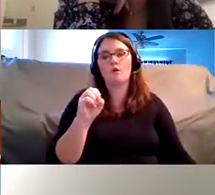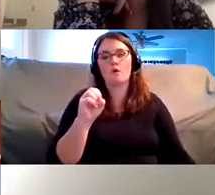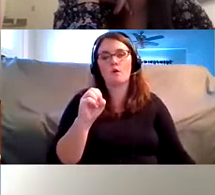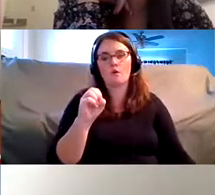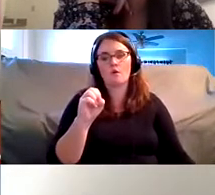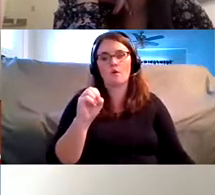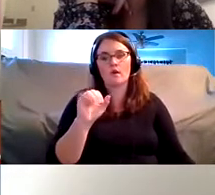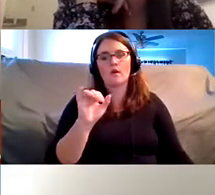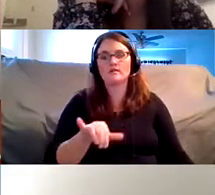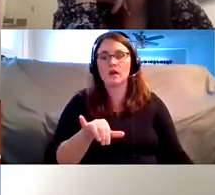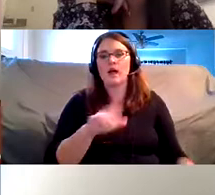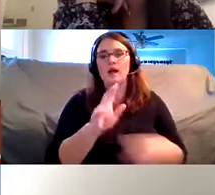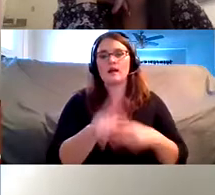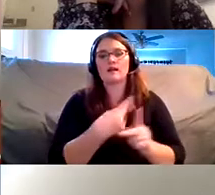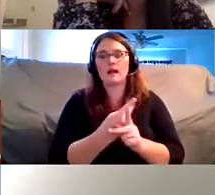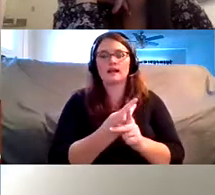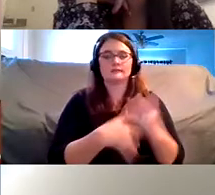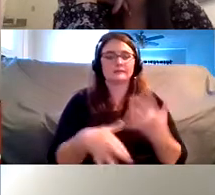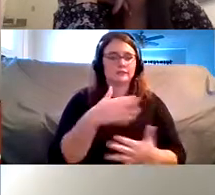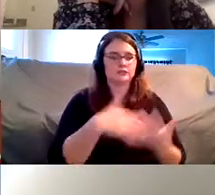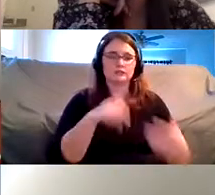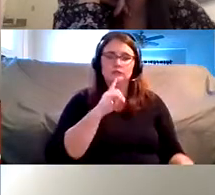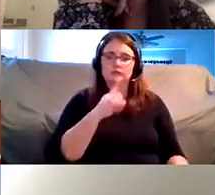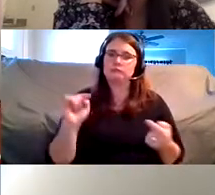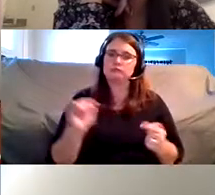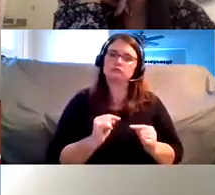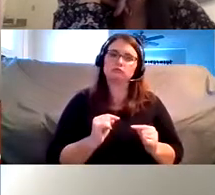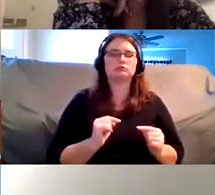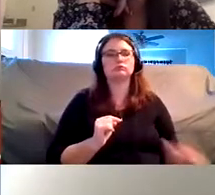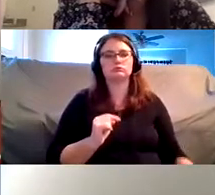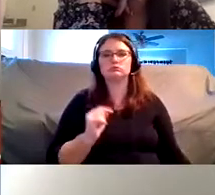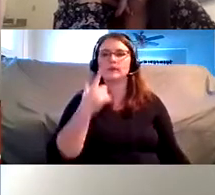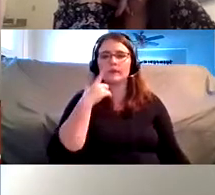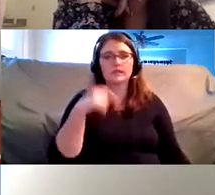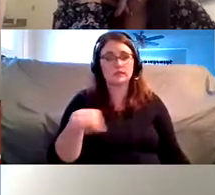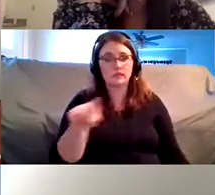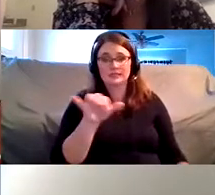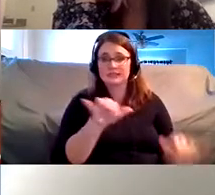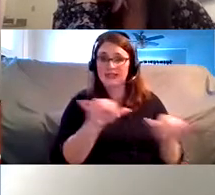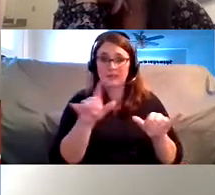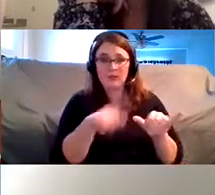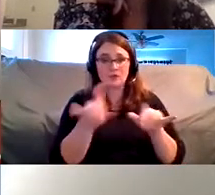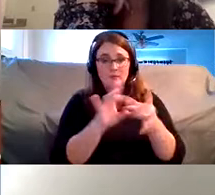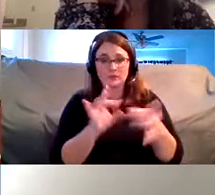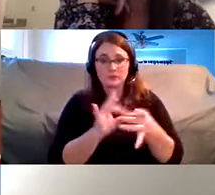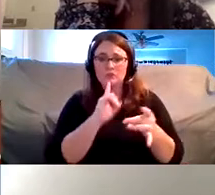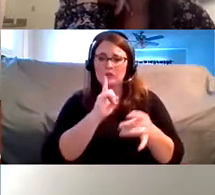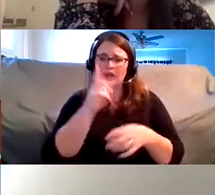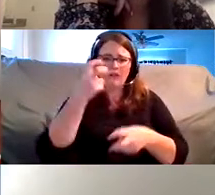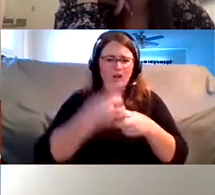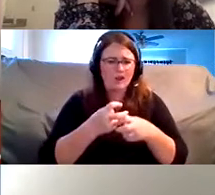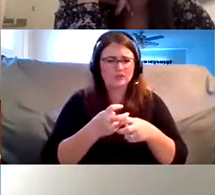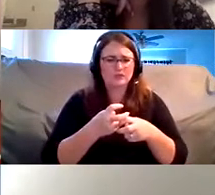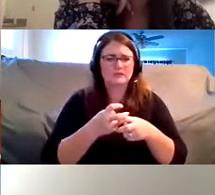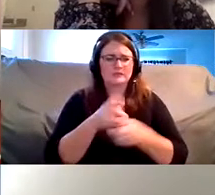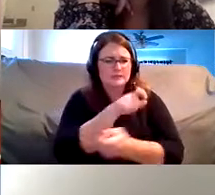interactions are very painful, because, like you all are mentioning, it's really hard to put your finger on it. And one of the biggest challenges I